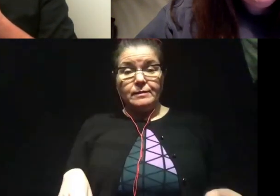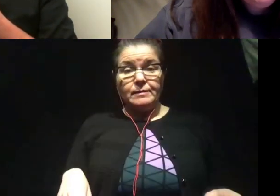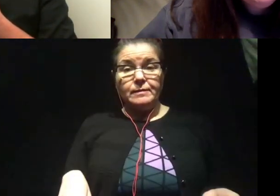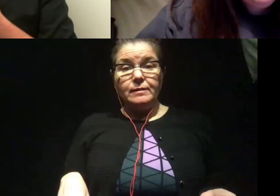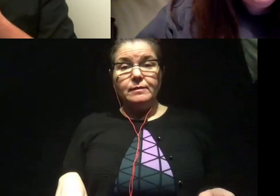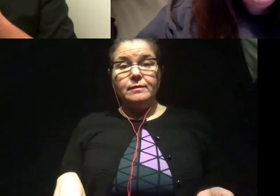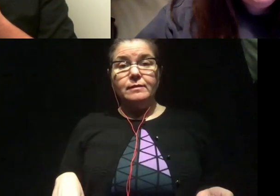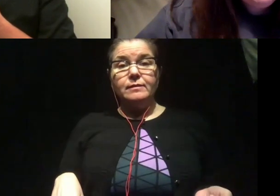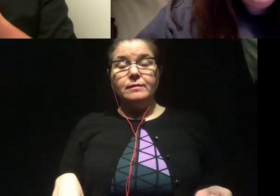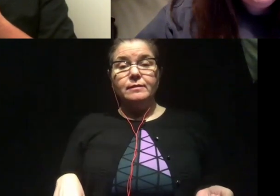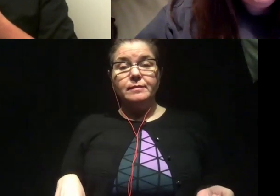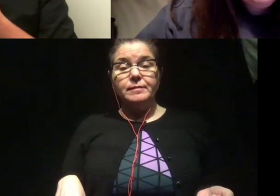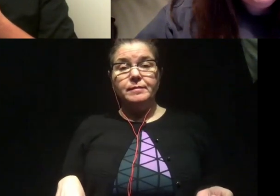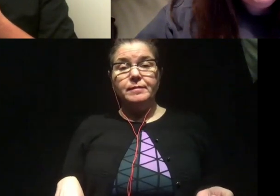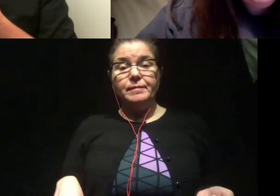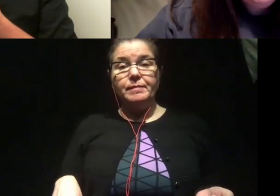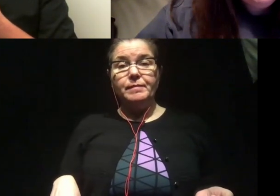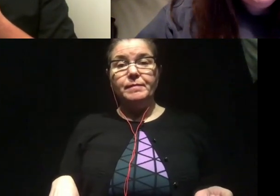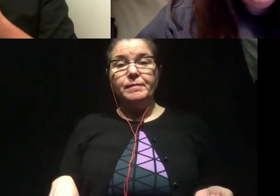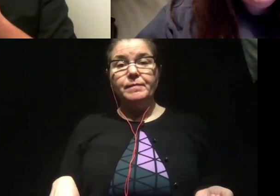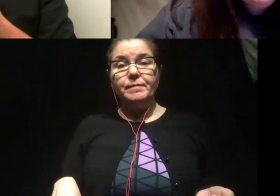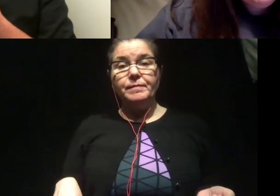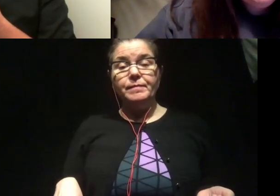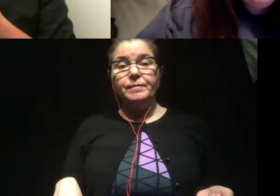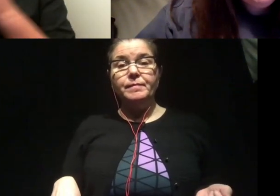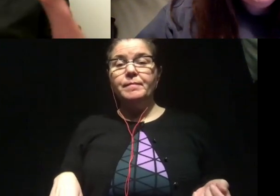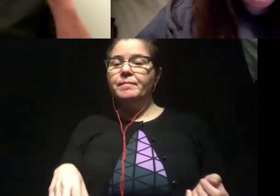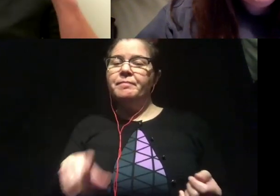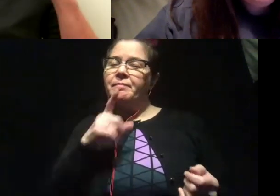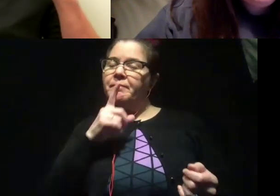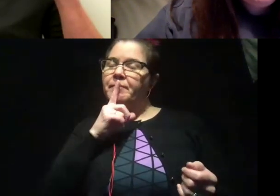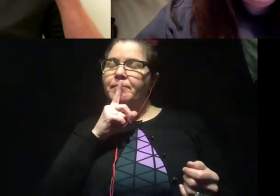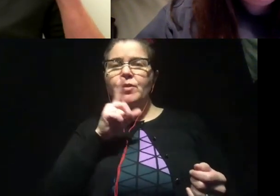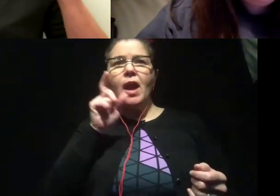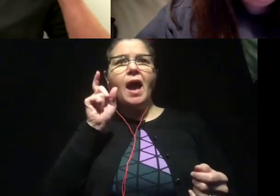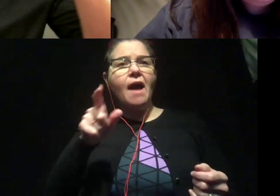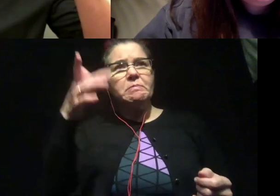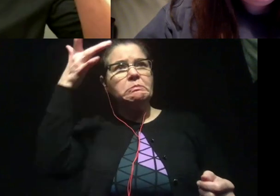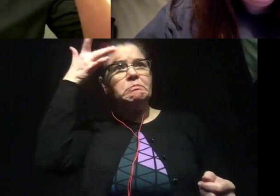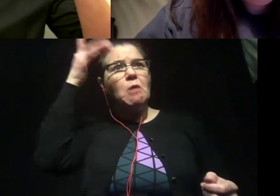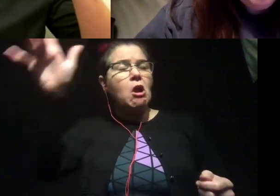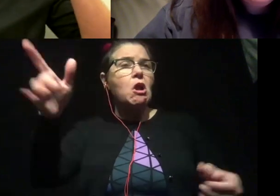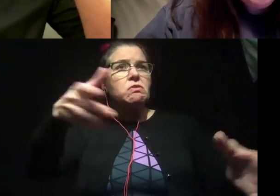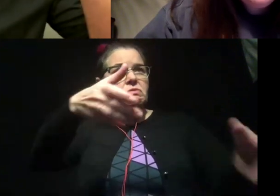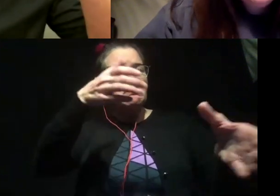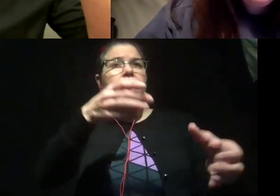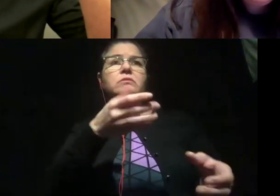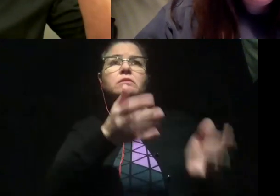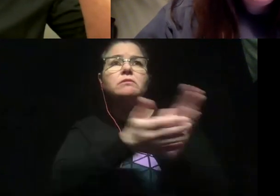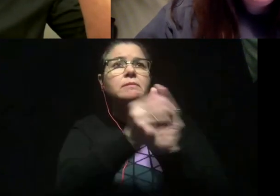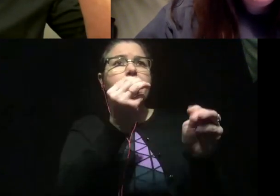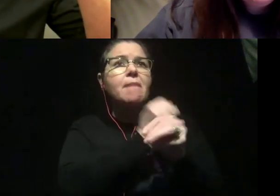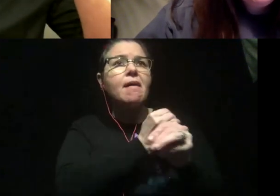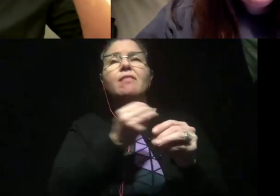it's not really a measure of how smart you are. People think you have to be like super good at math or super good in